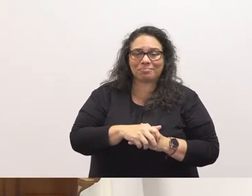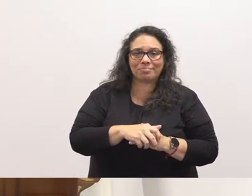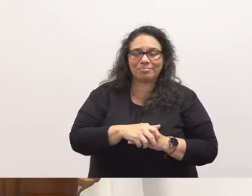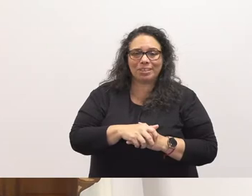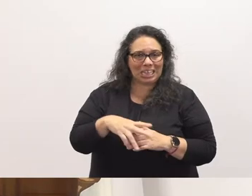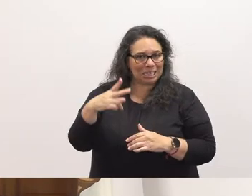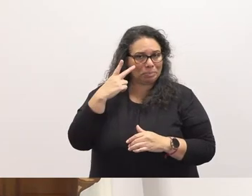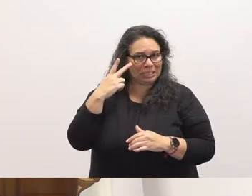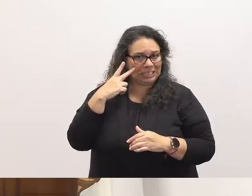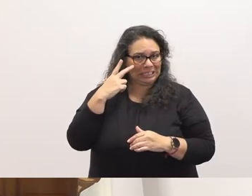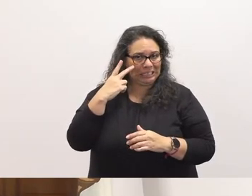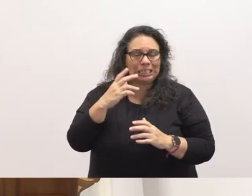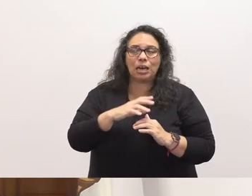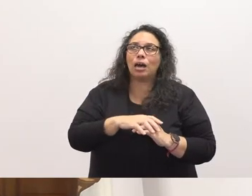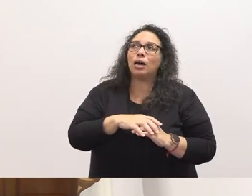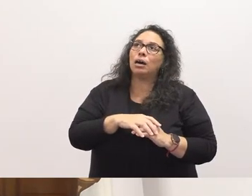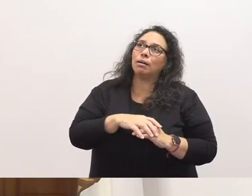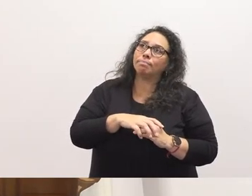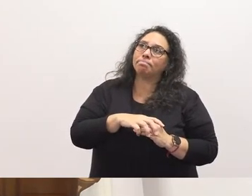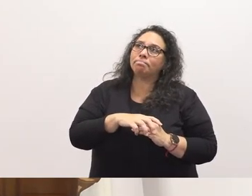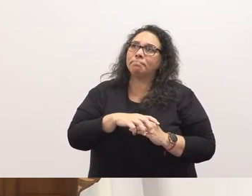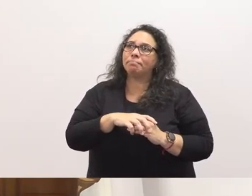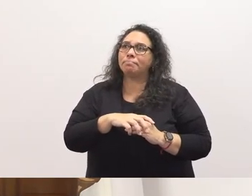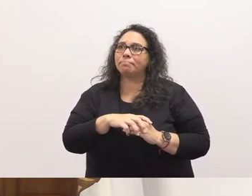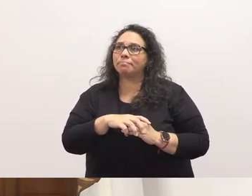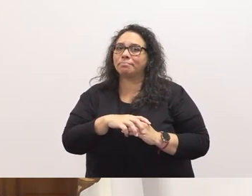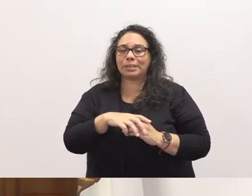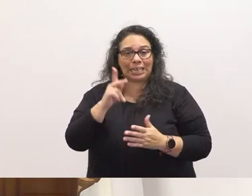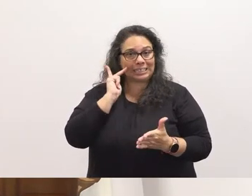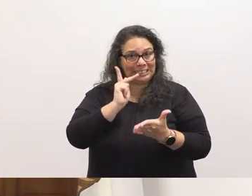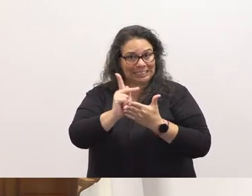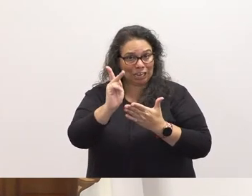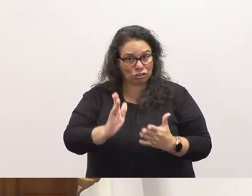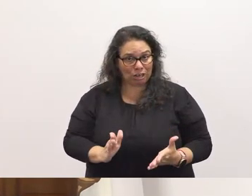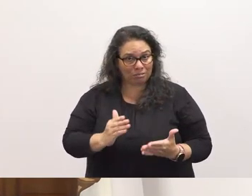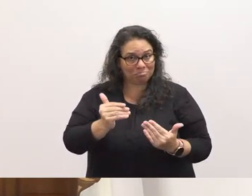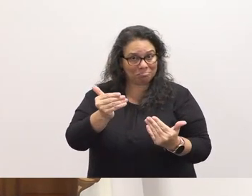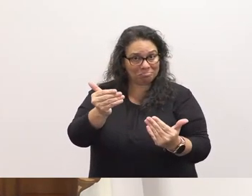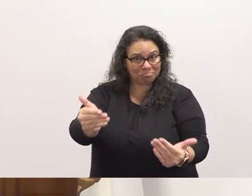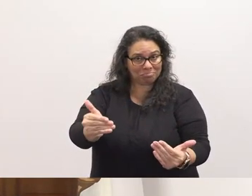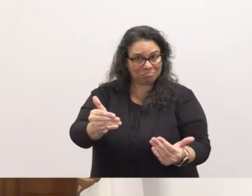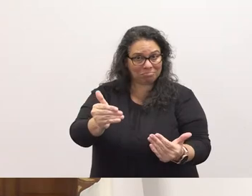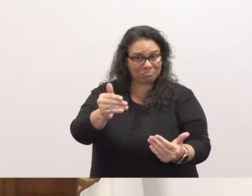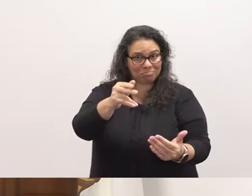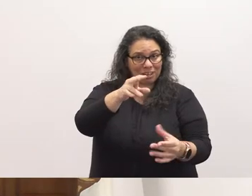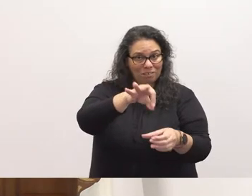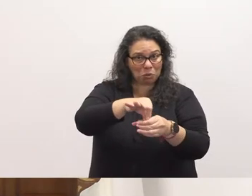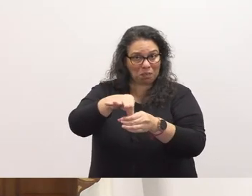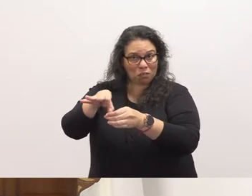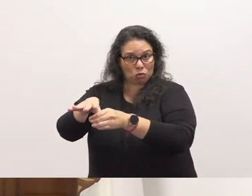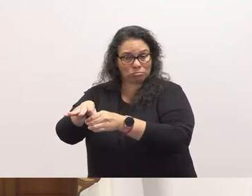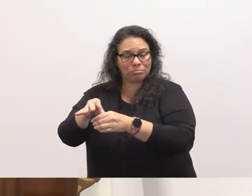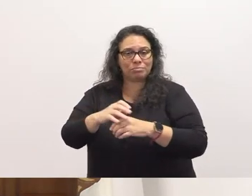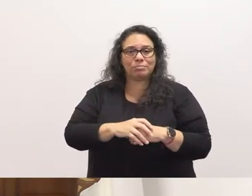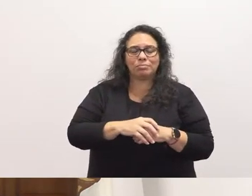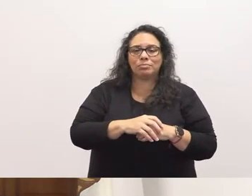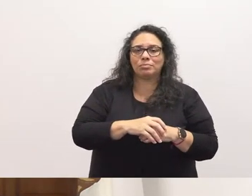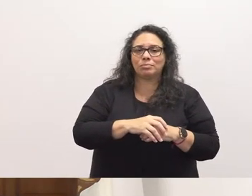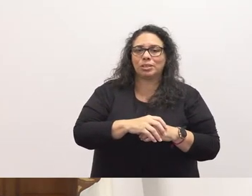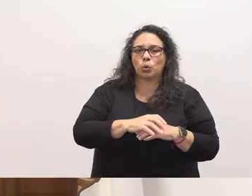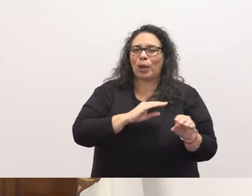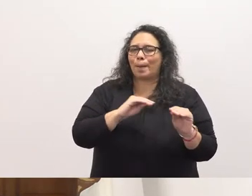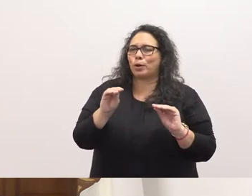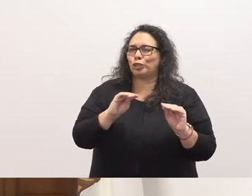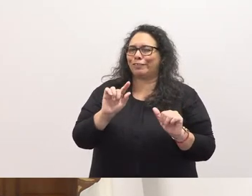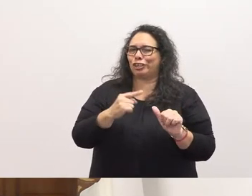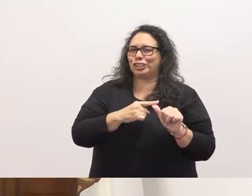Let's see, in that case, Madam Secretary, will you take a roll call vote? We need a motion first.